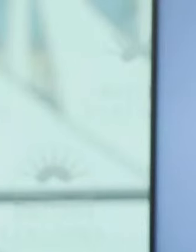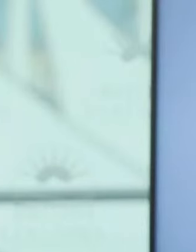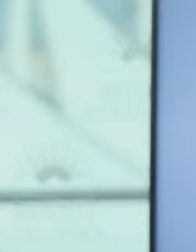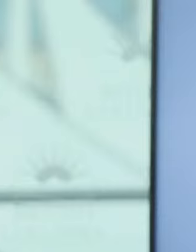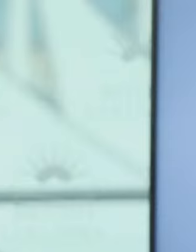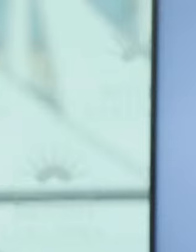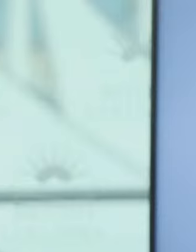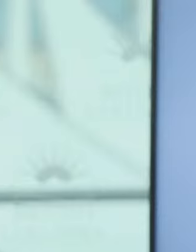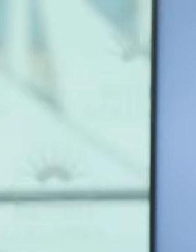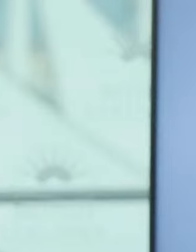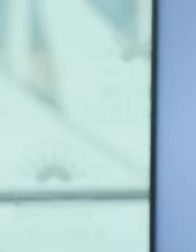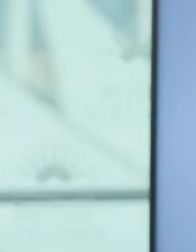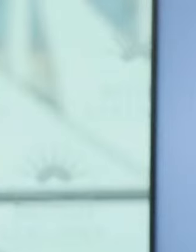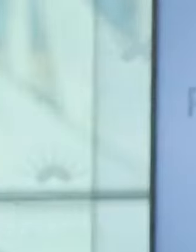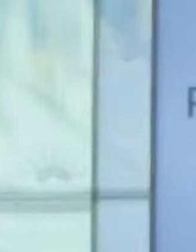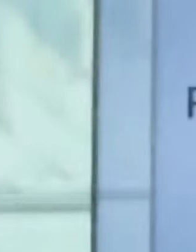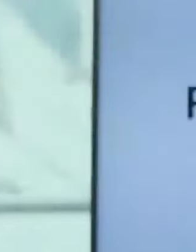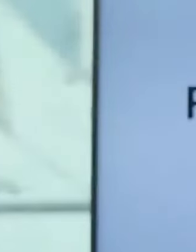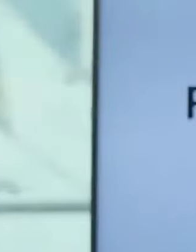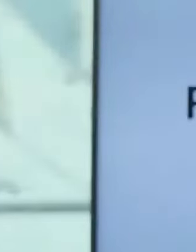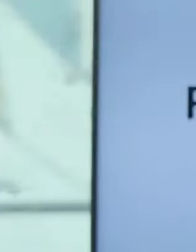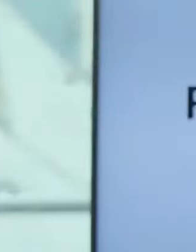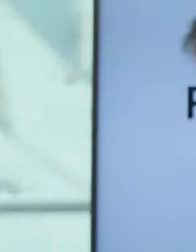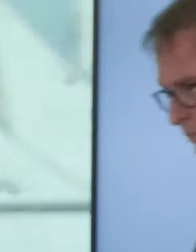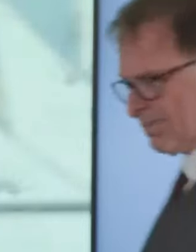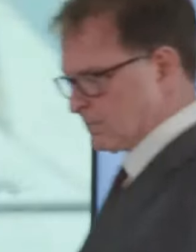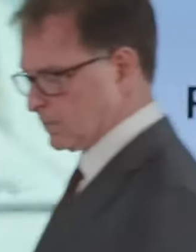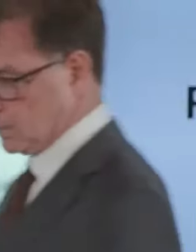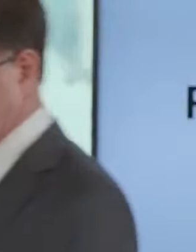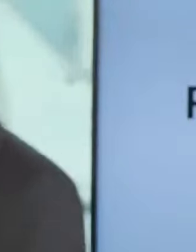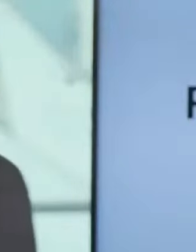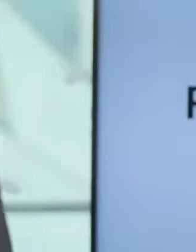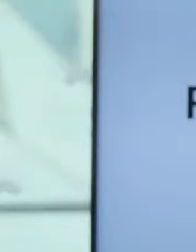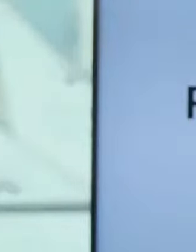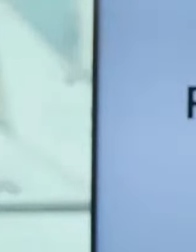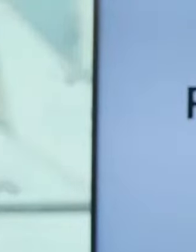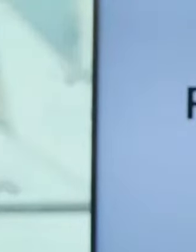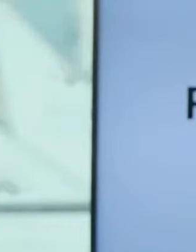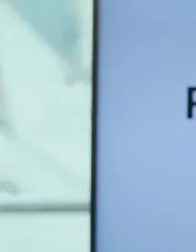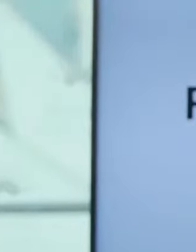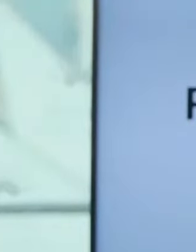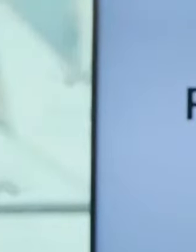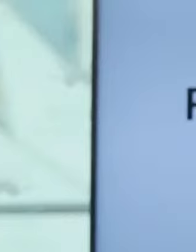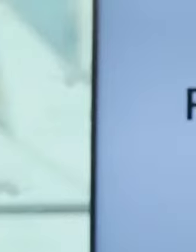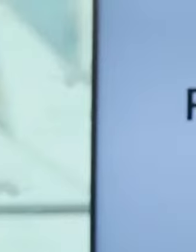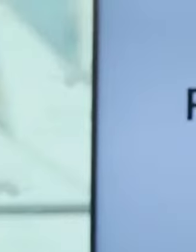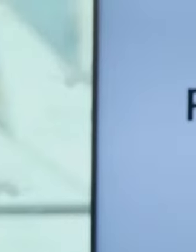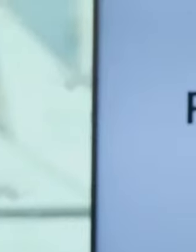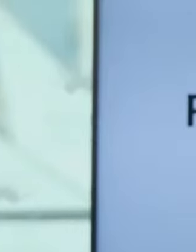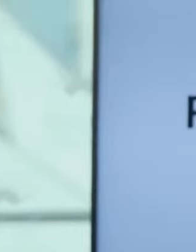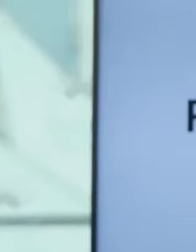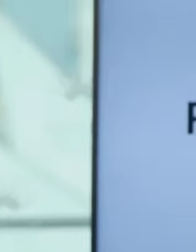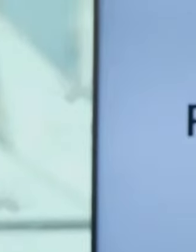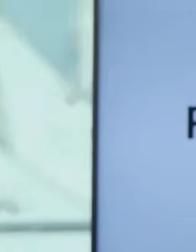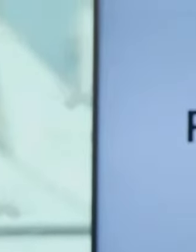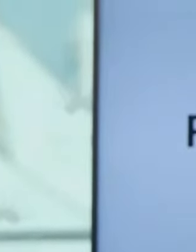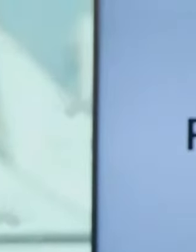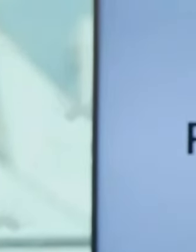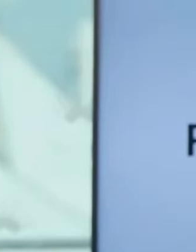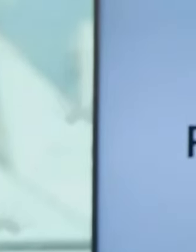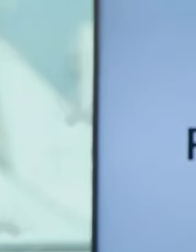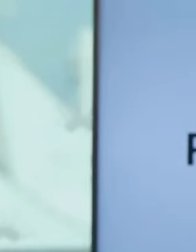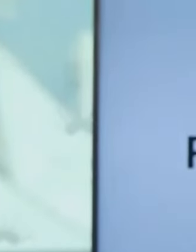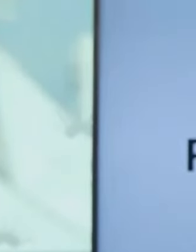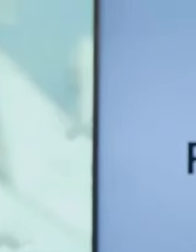that we can't find staff in essence to do daily tasks, where are we possibly going to